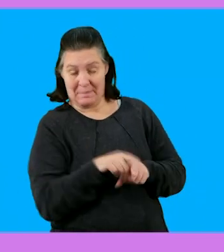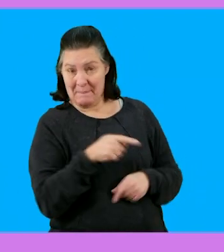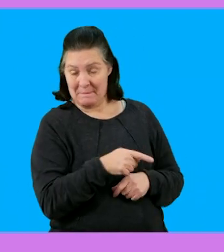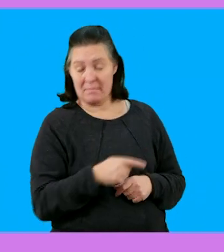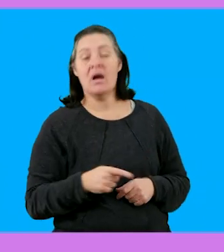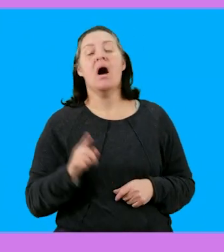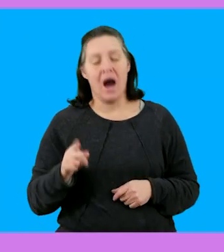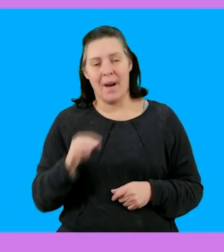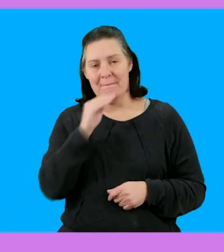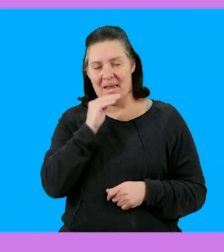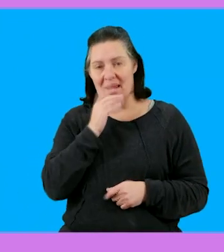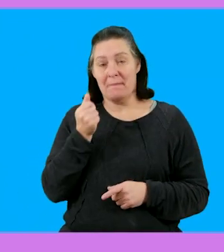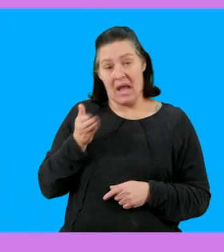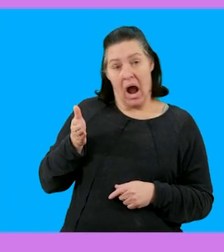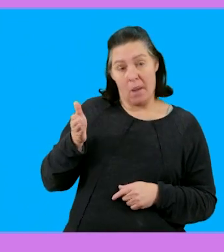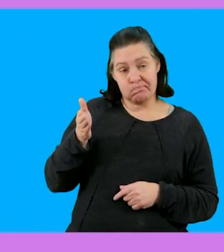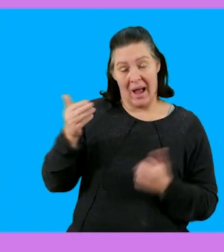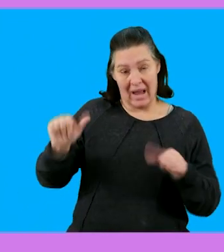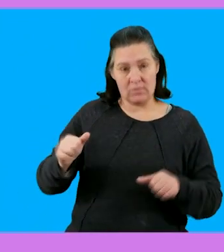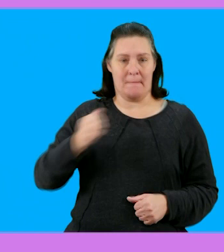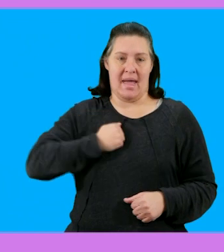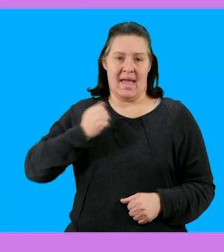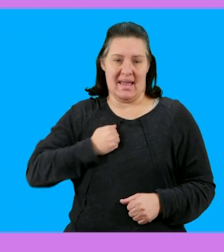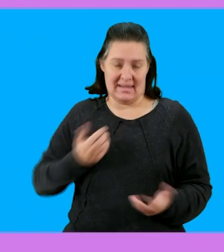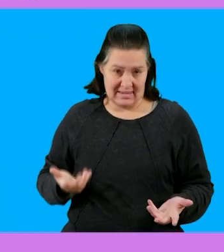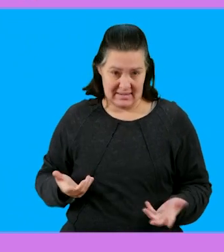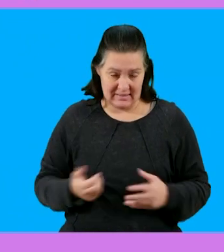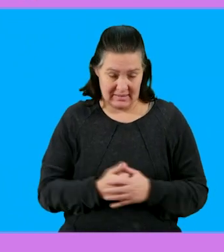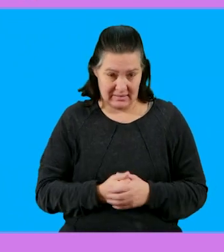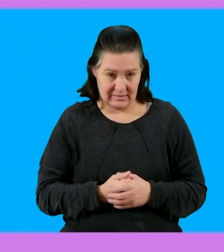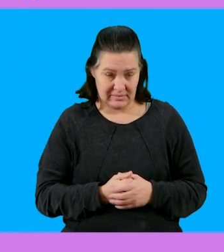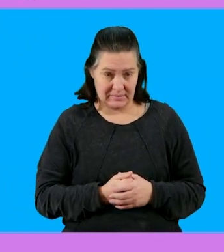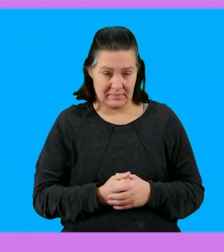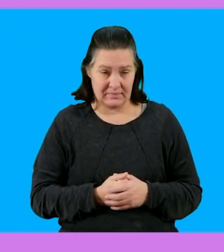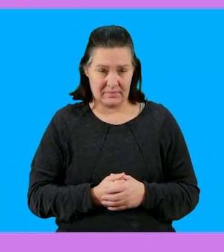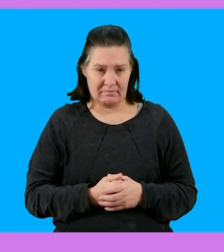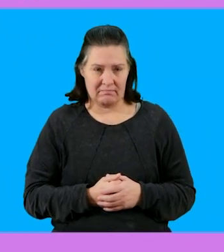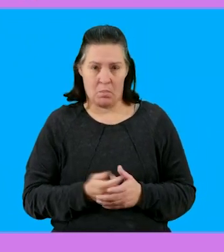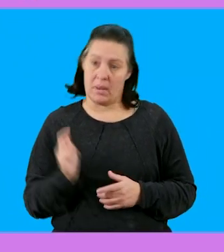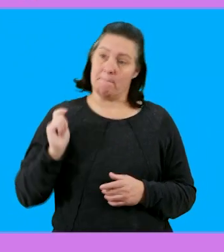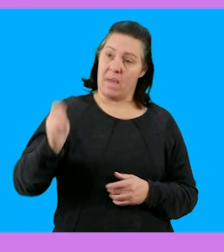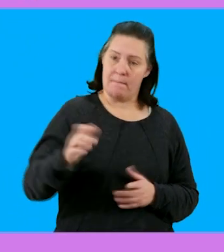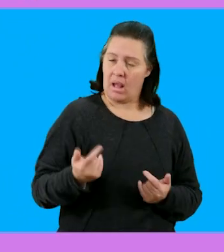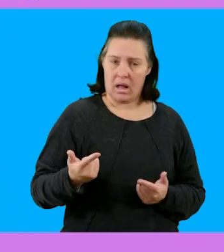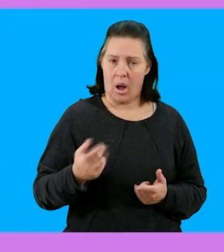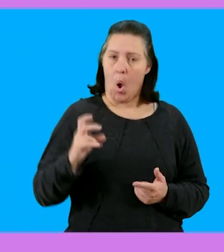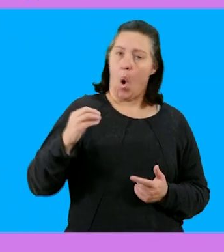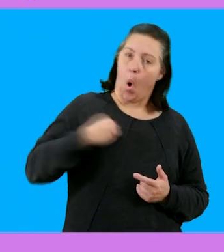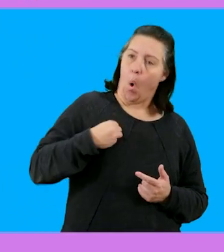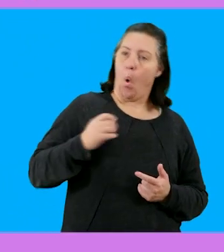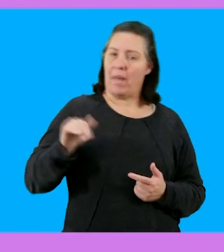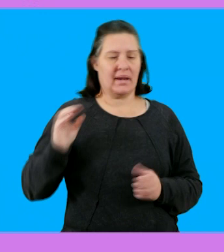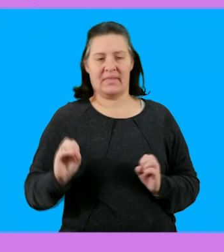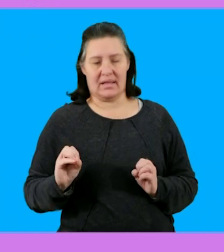this case, that simply means that the money in that account is your money. You don't owe the bank, right? So that